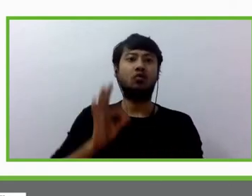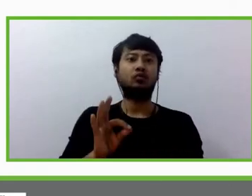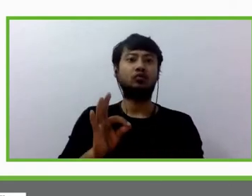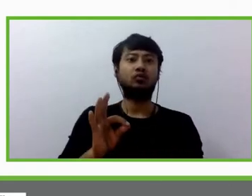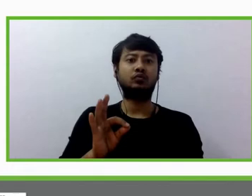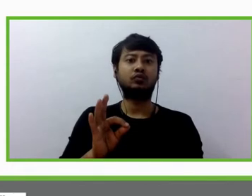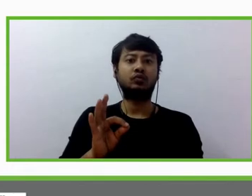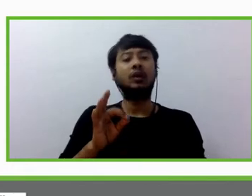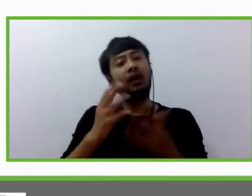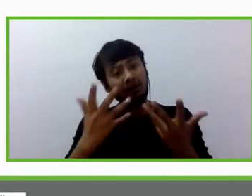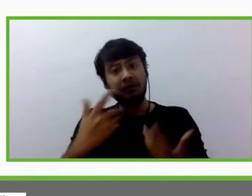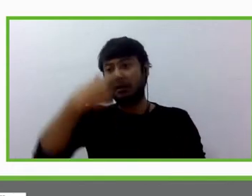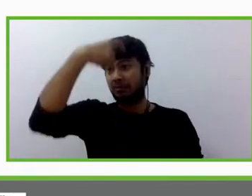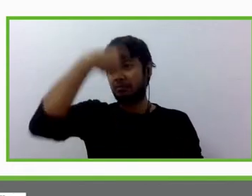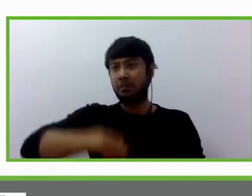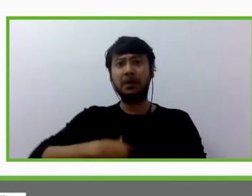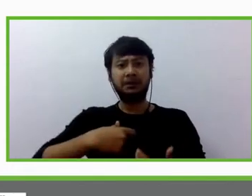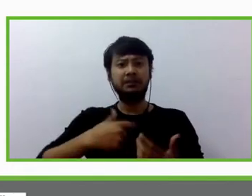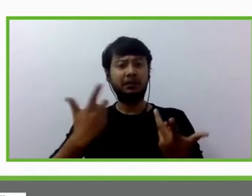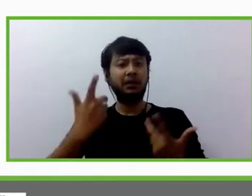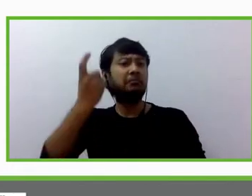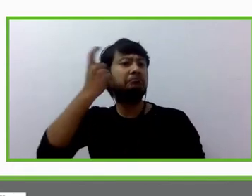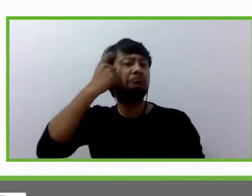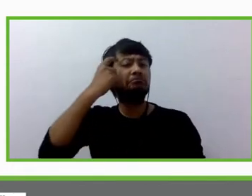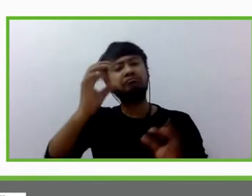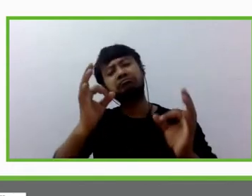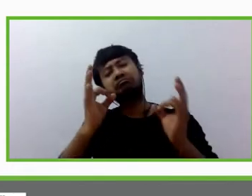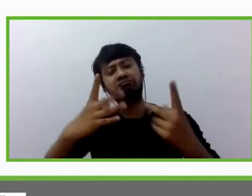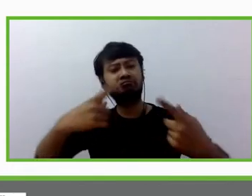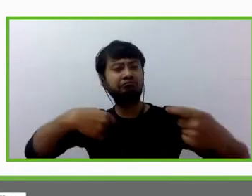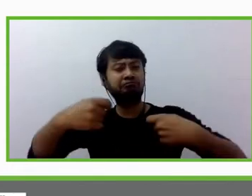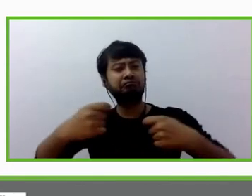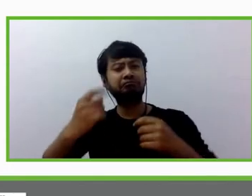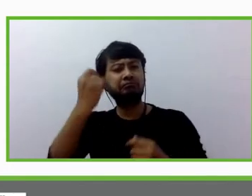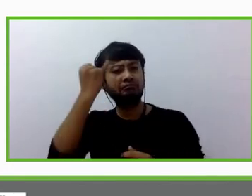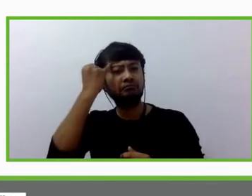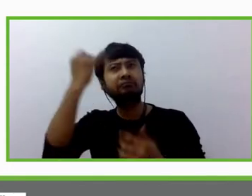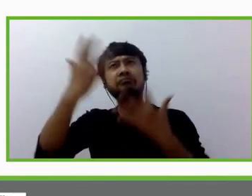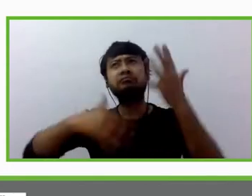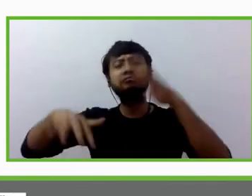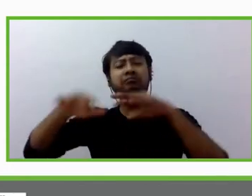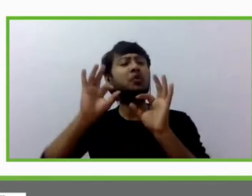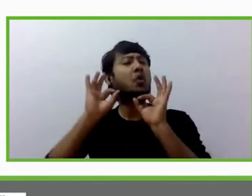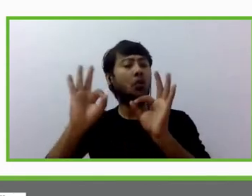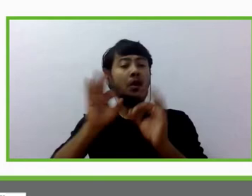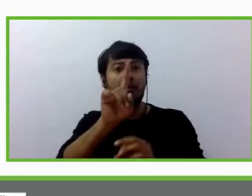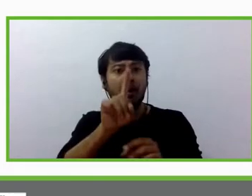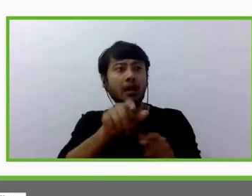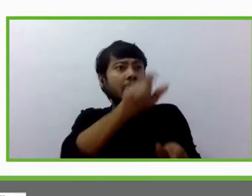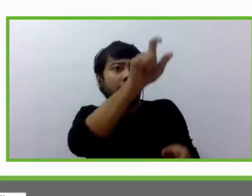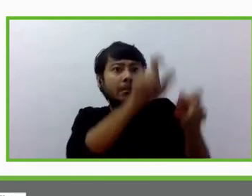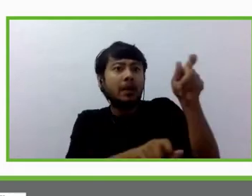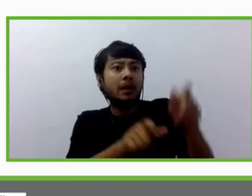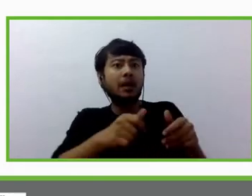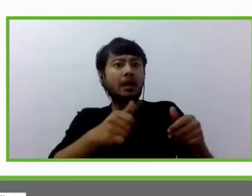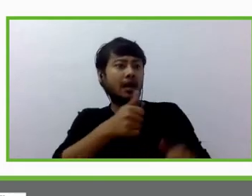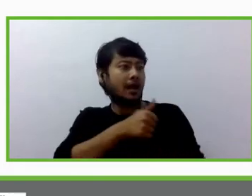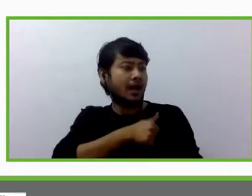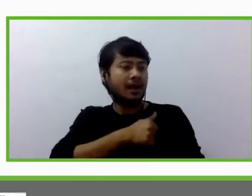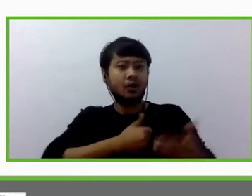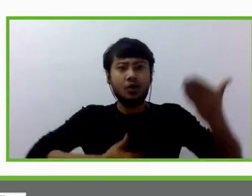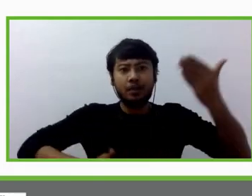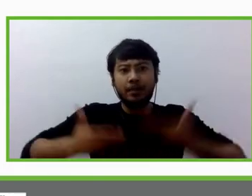business acumen, but what do you have on the people side, on the relationship side? So people with disabilities have to learn to carry themselves that